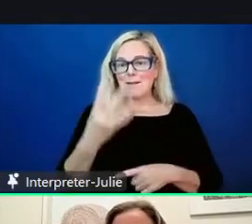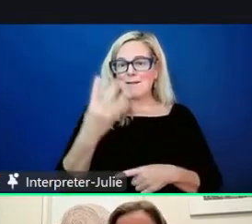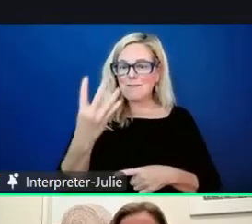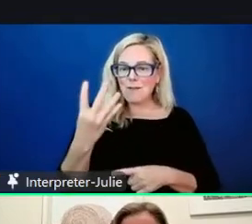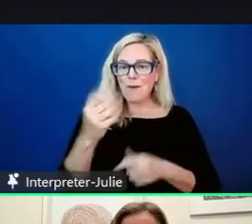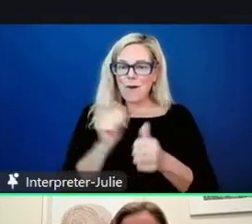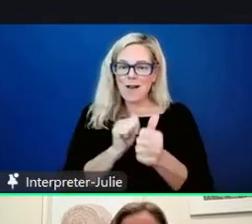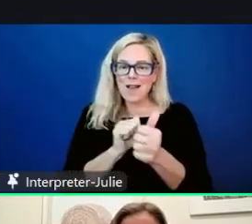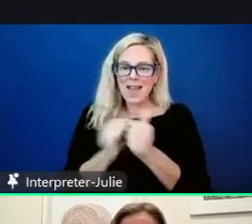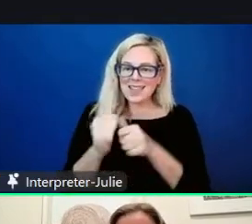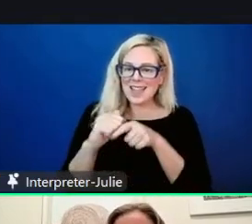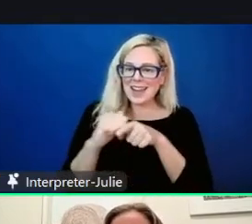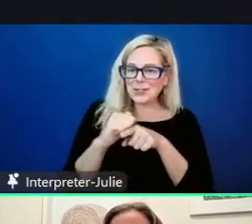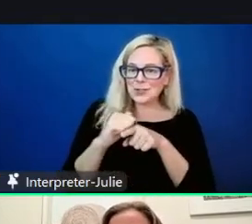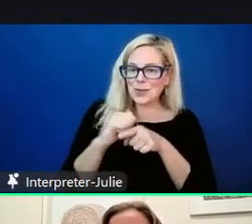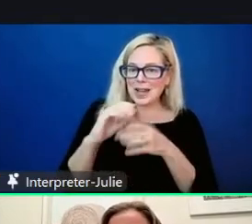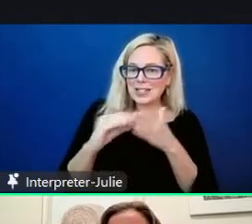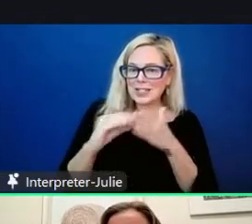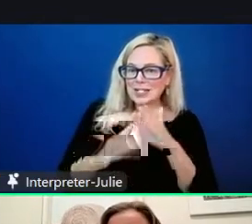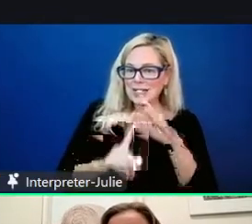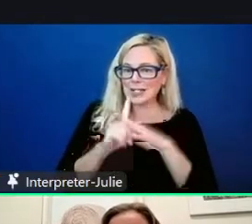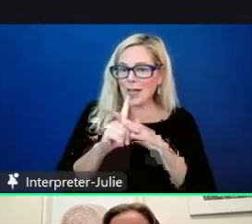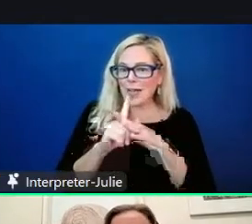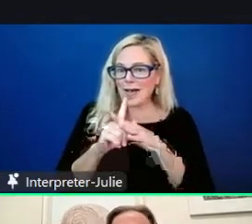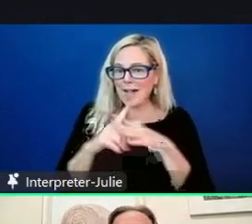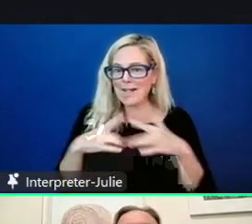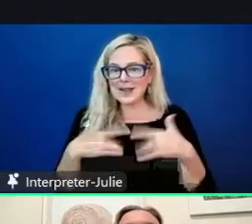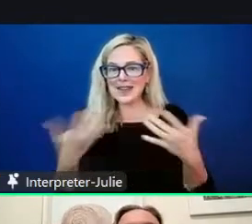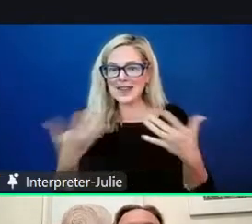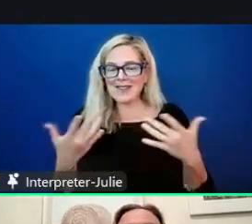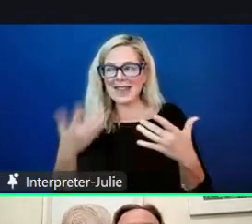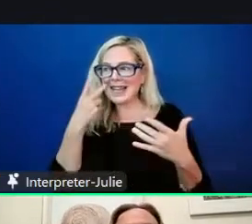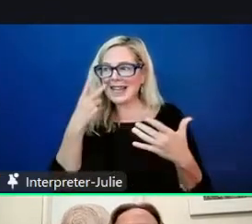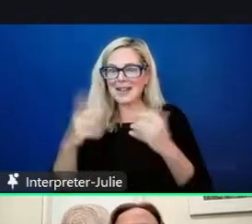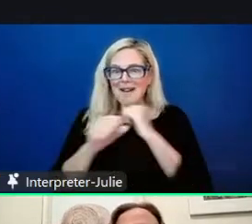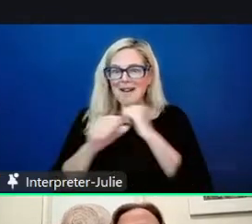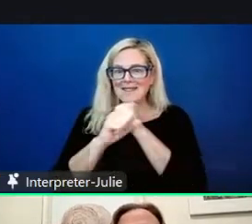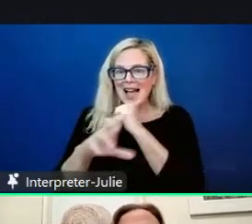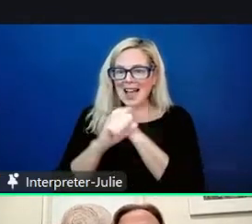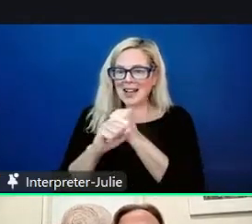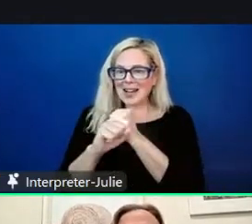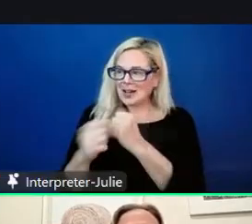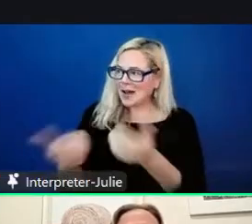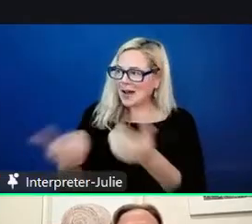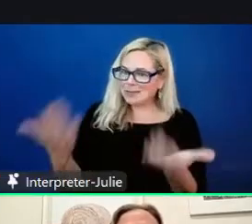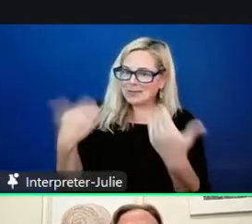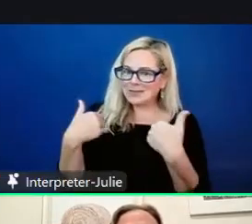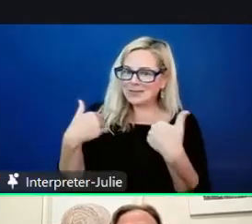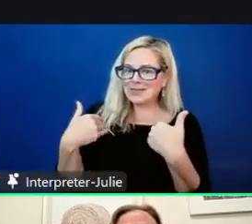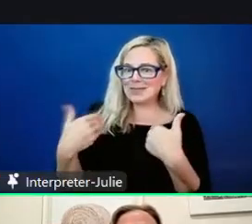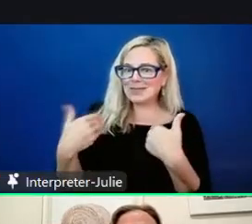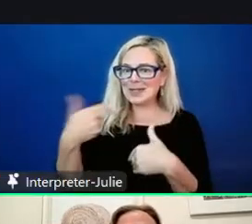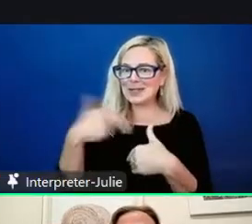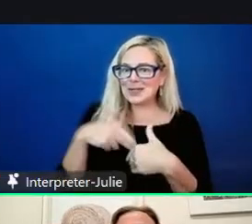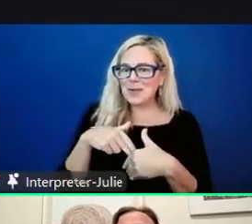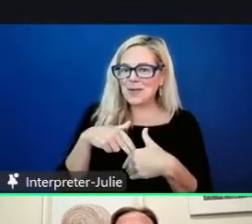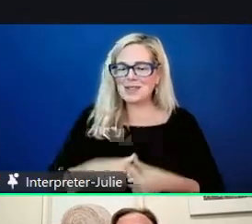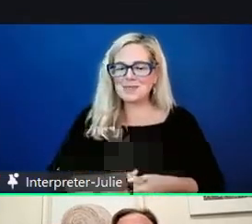showed up to the event because they saw flyers around the campus, and we welcomed them in.